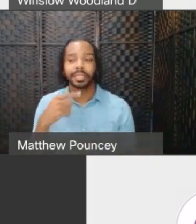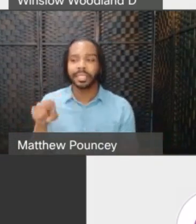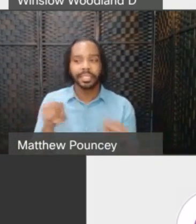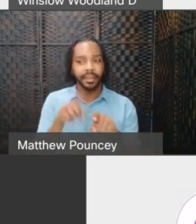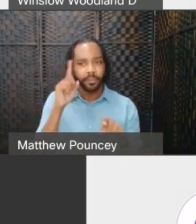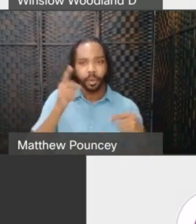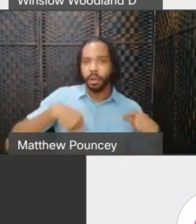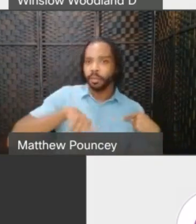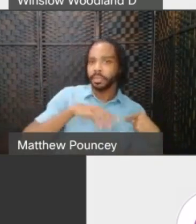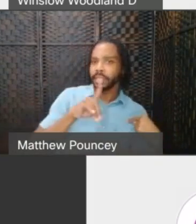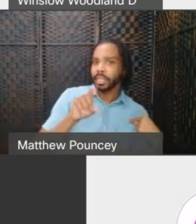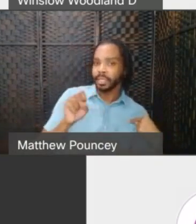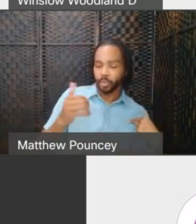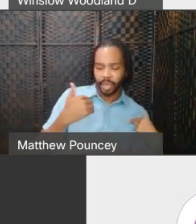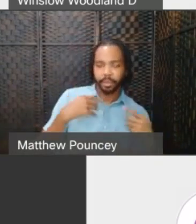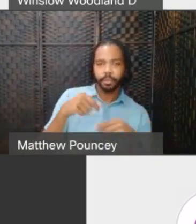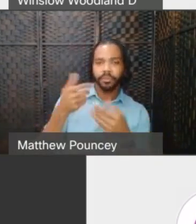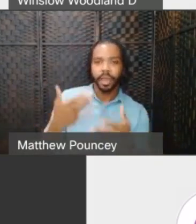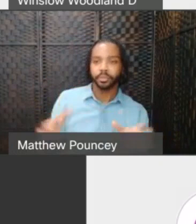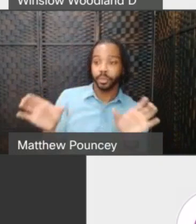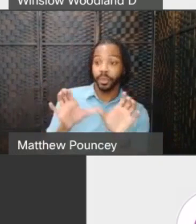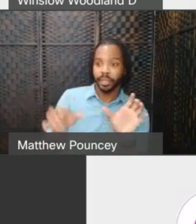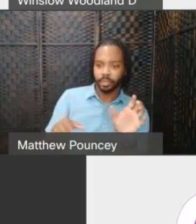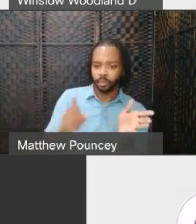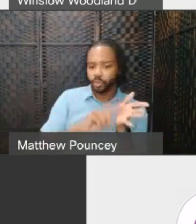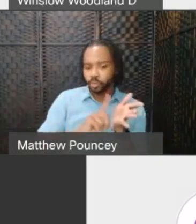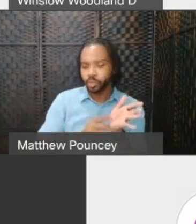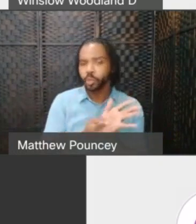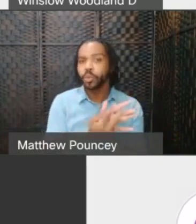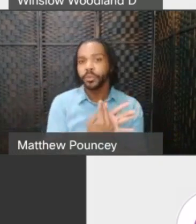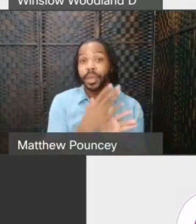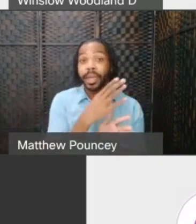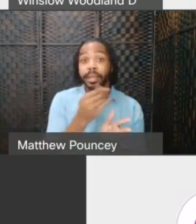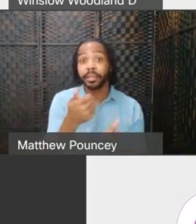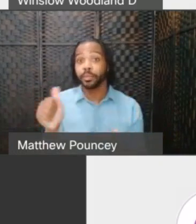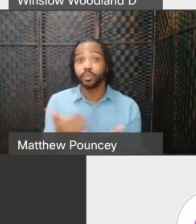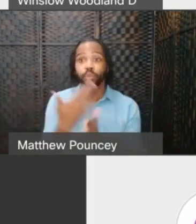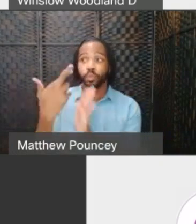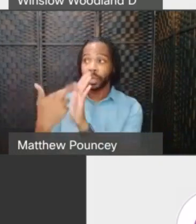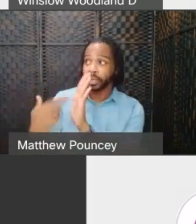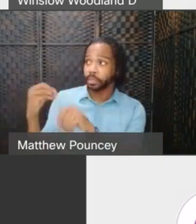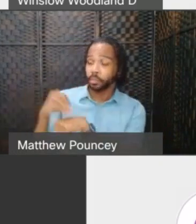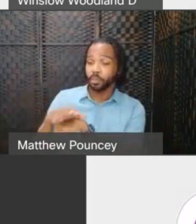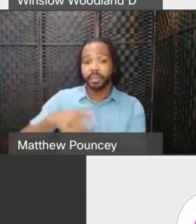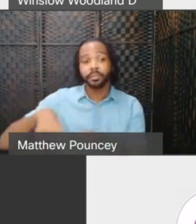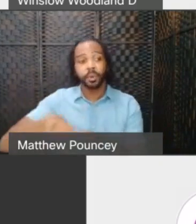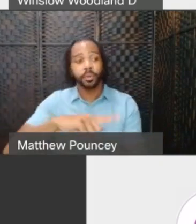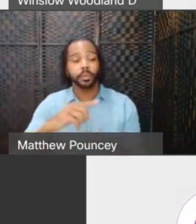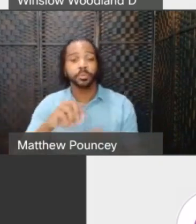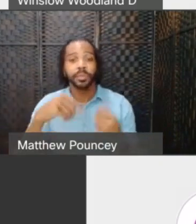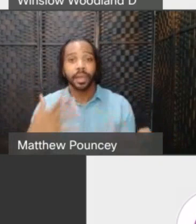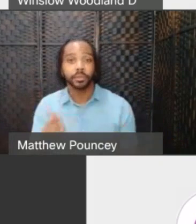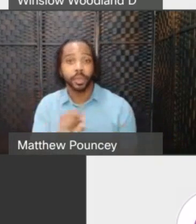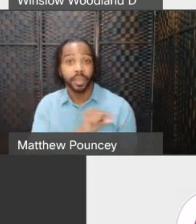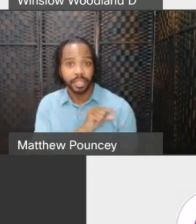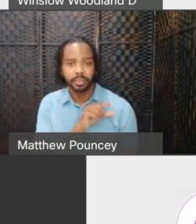We have provider certification reviews. And as any new regulation is passed that affects provider qualifications, they